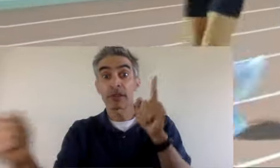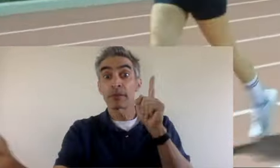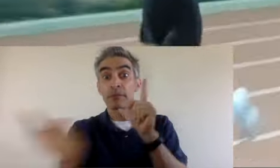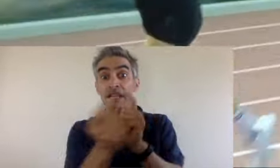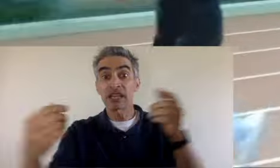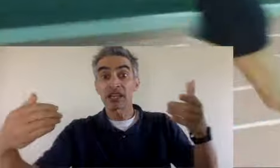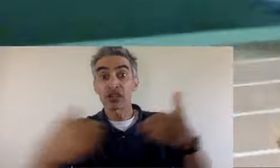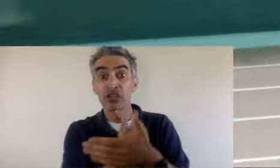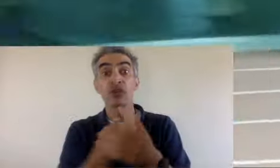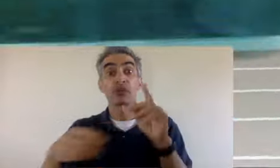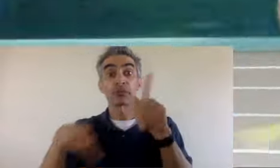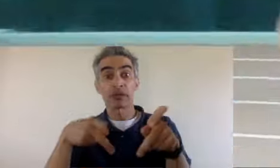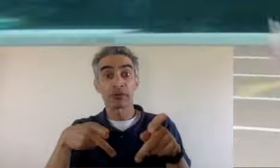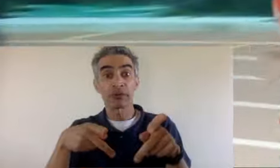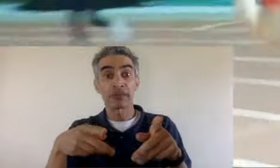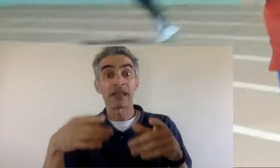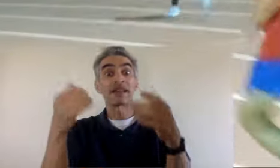There we go.